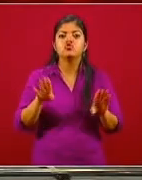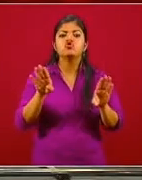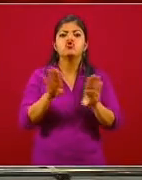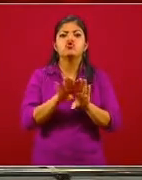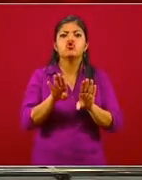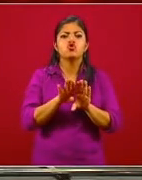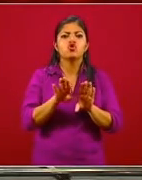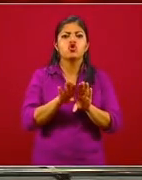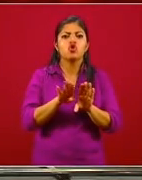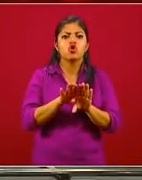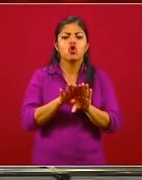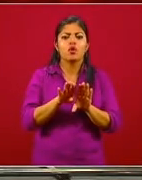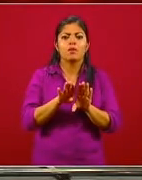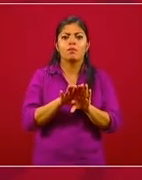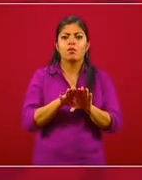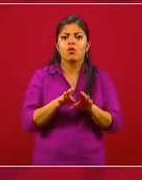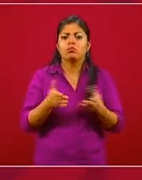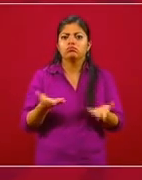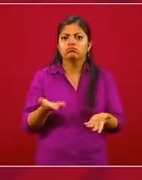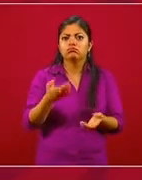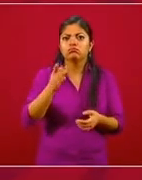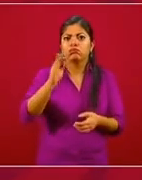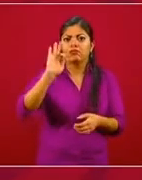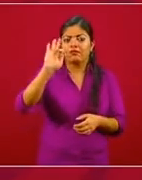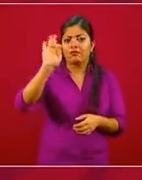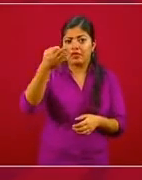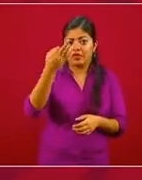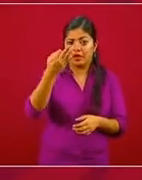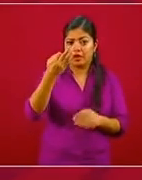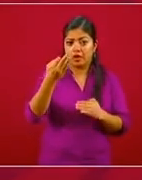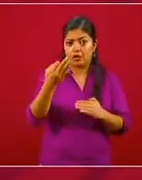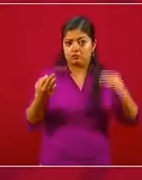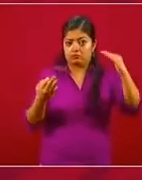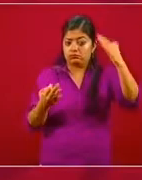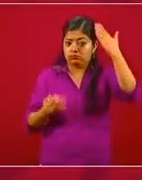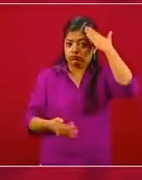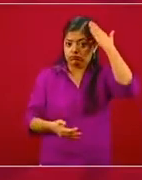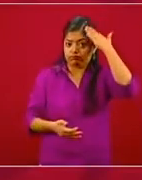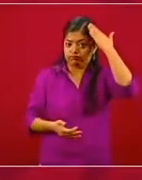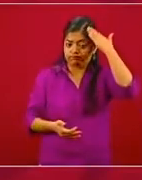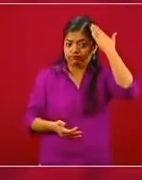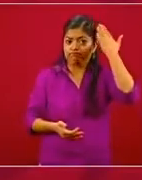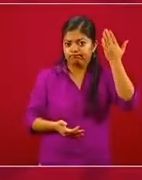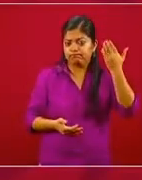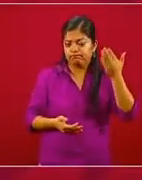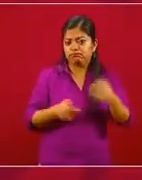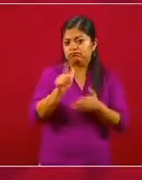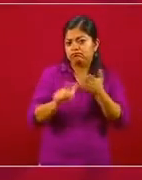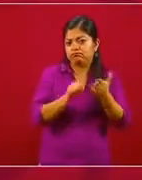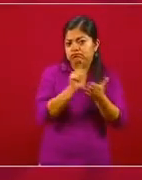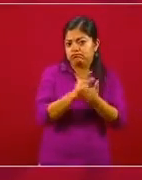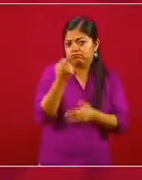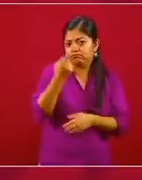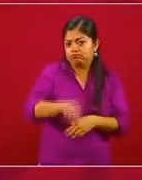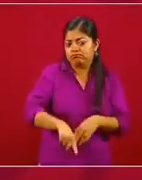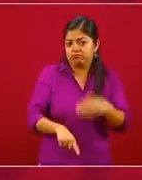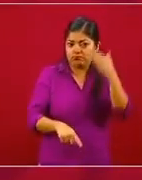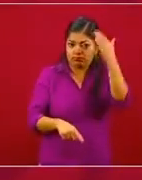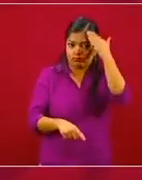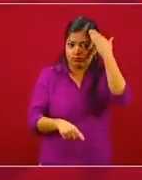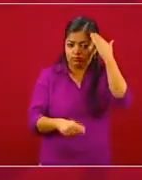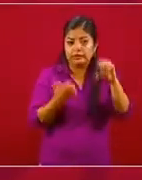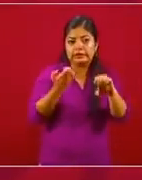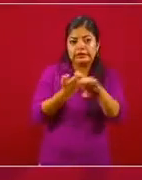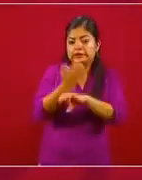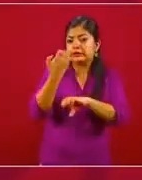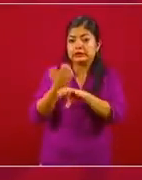duties. So each level has different responsibilities. Because the federal